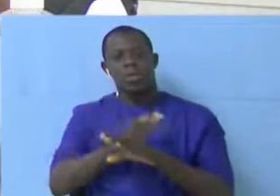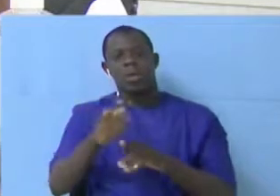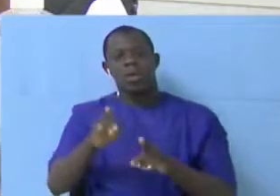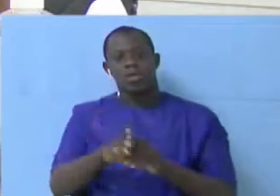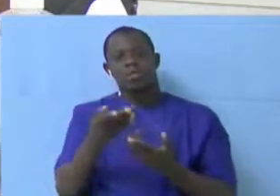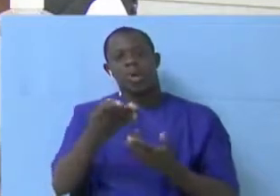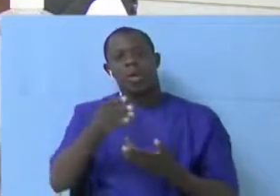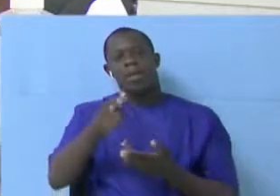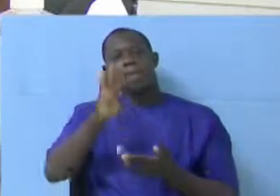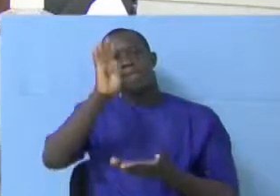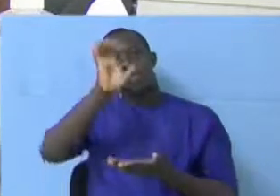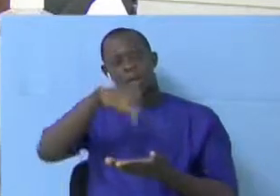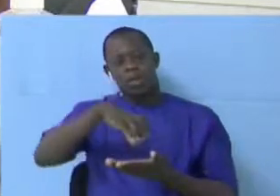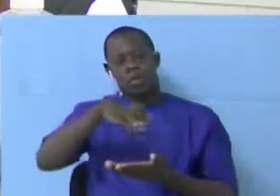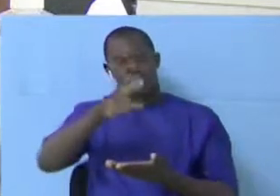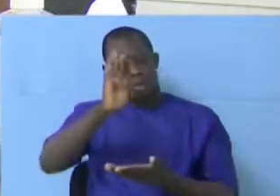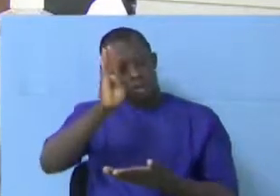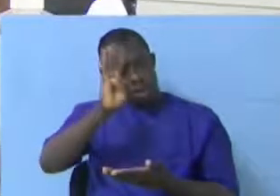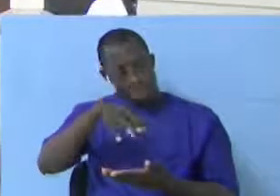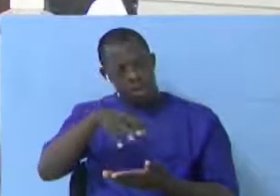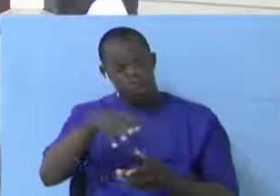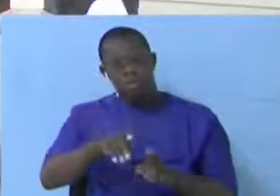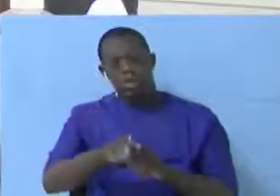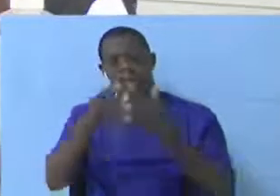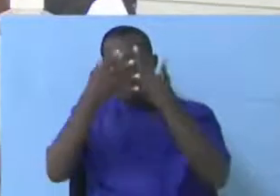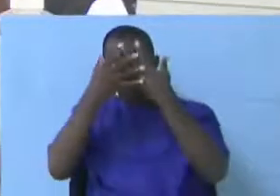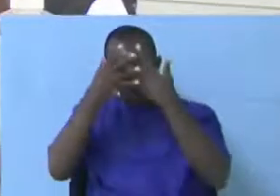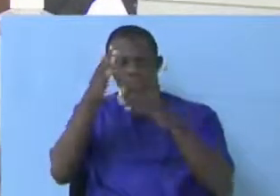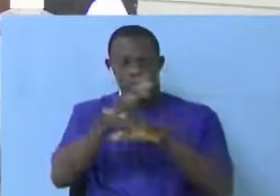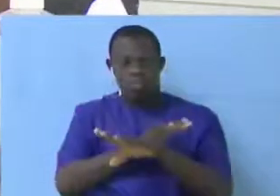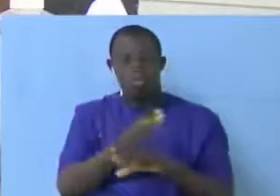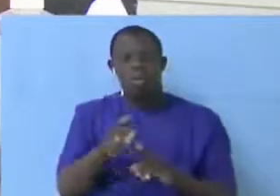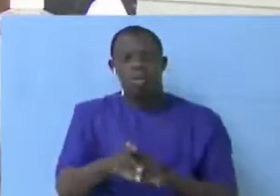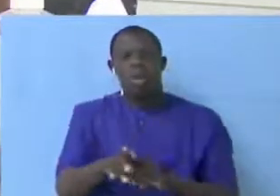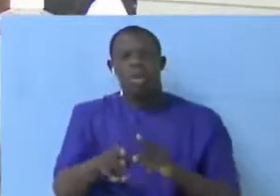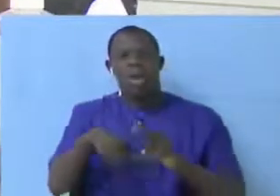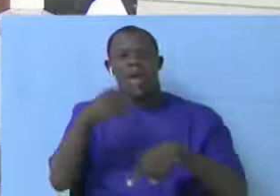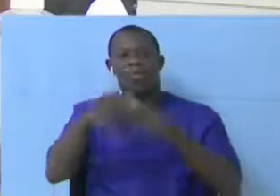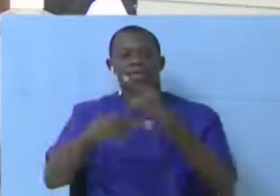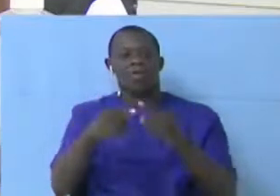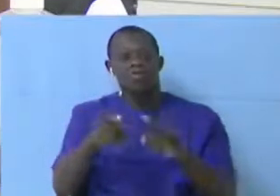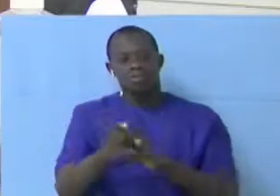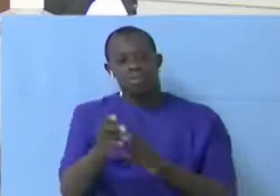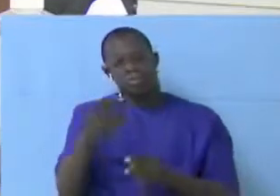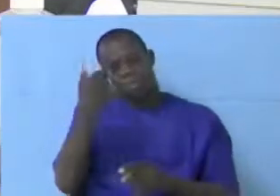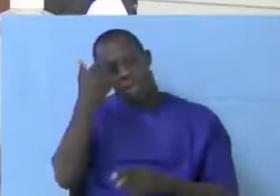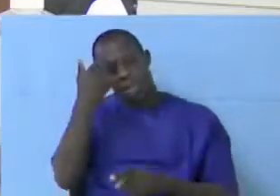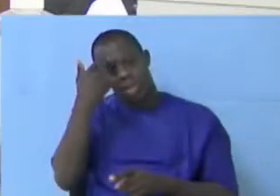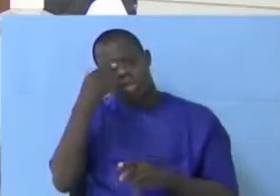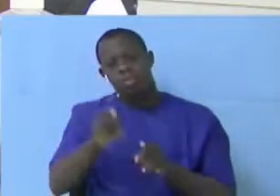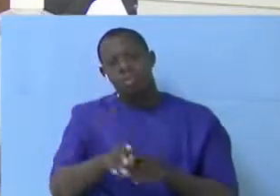I think a day or two, she came back to me, said she was taken to Janyamure prisons. I